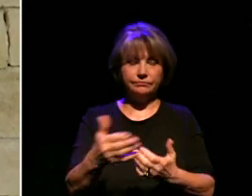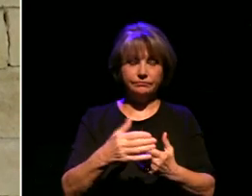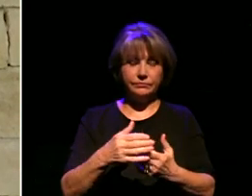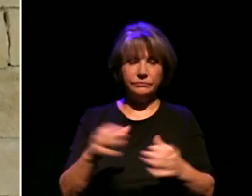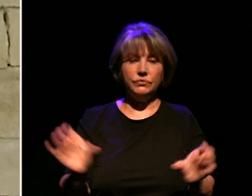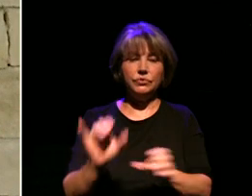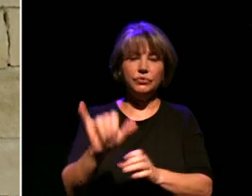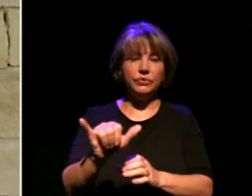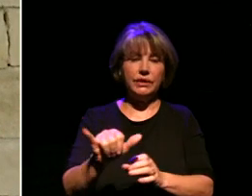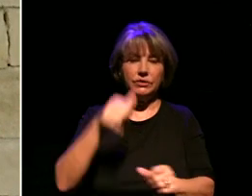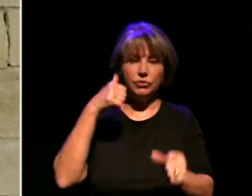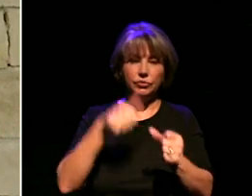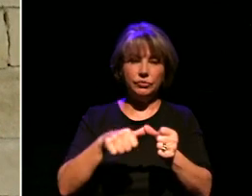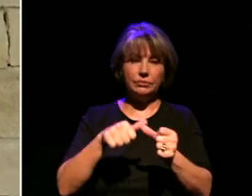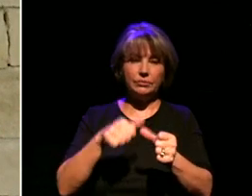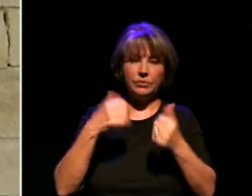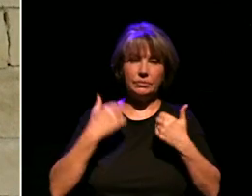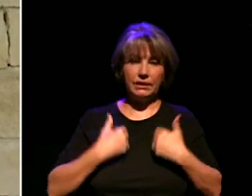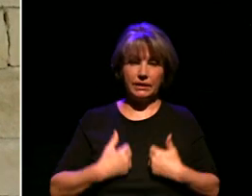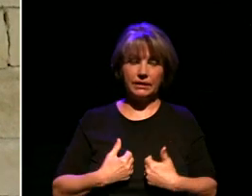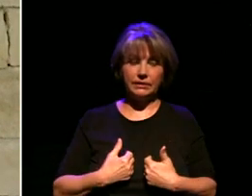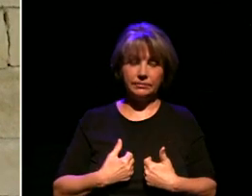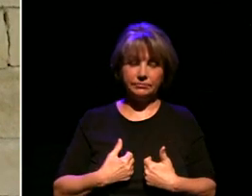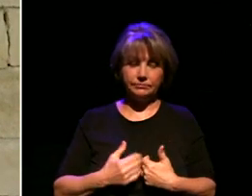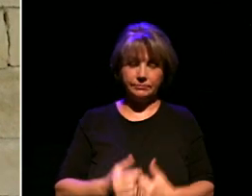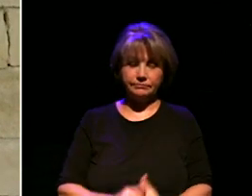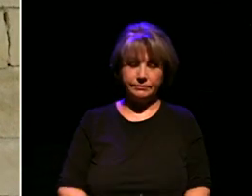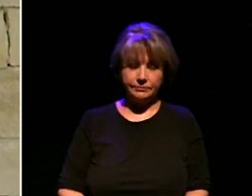Do this to remember me."